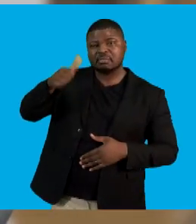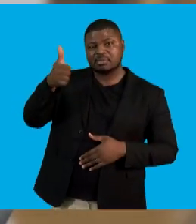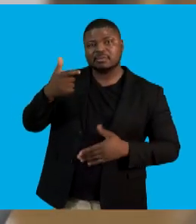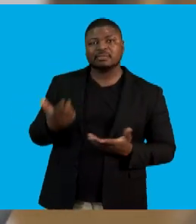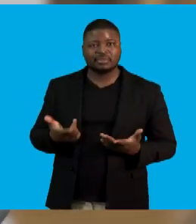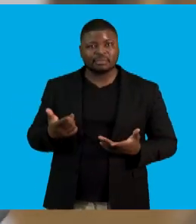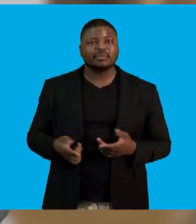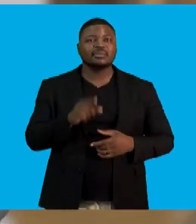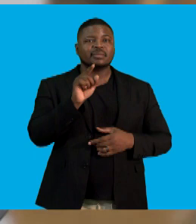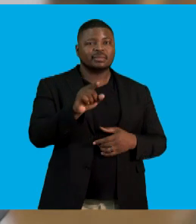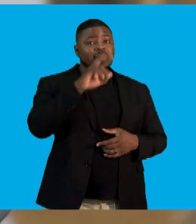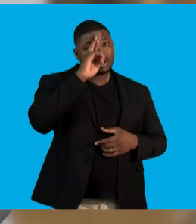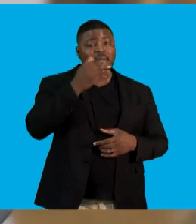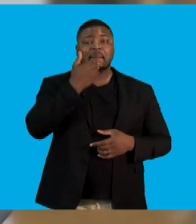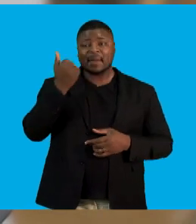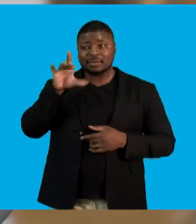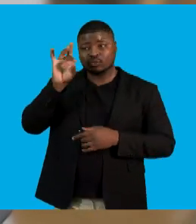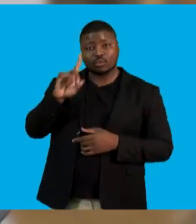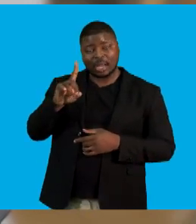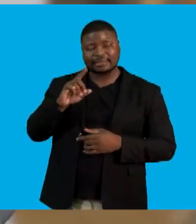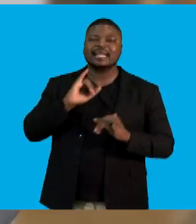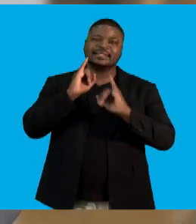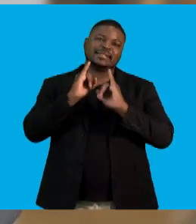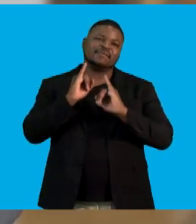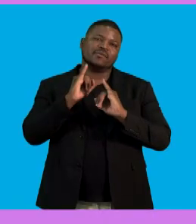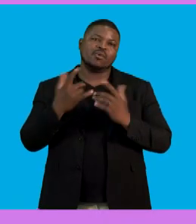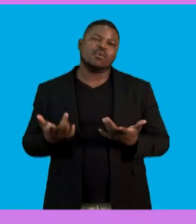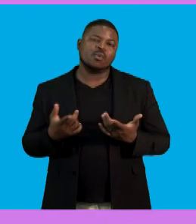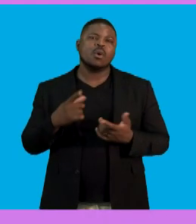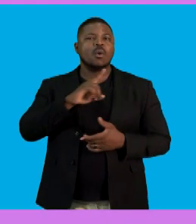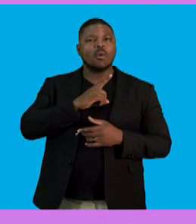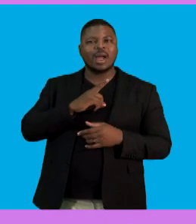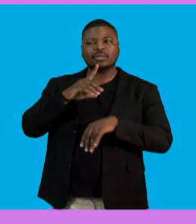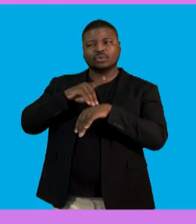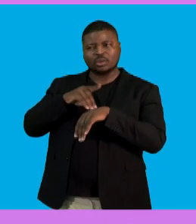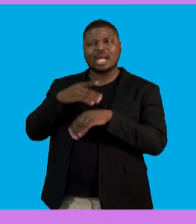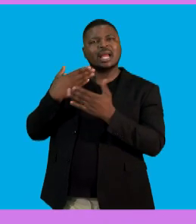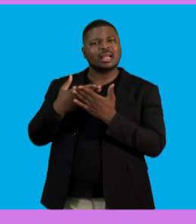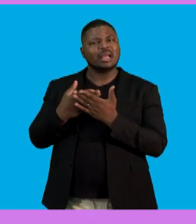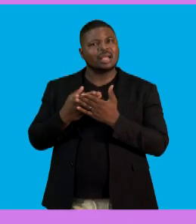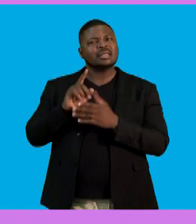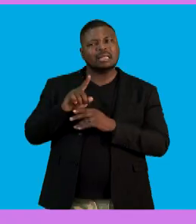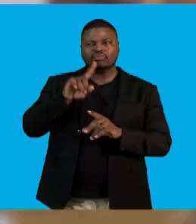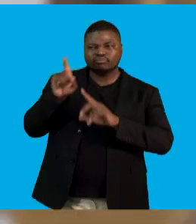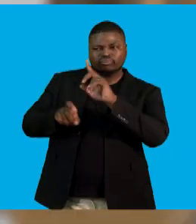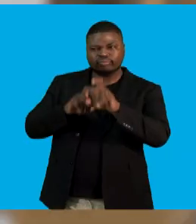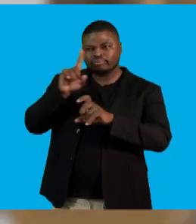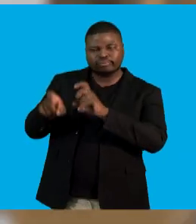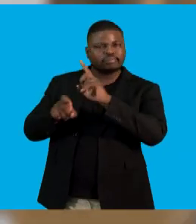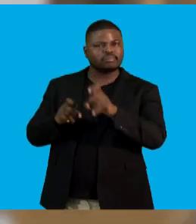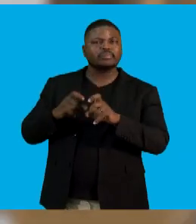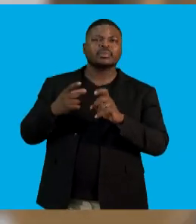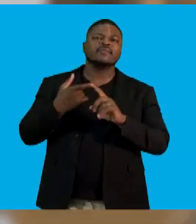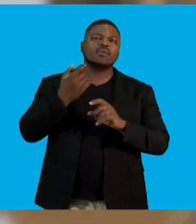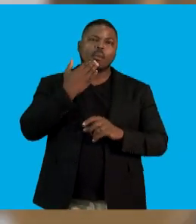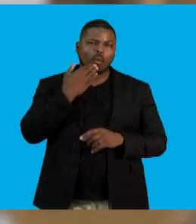one, the best option there for us would be the interview. Because then the doctors can chat to them, change their questions, get the best information